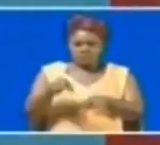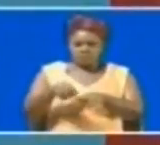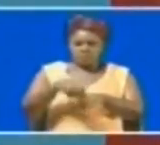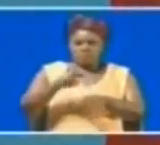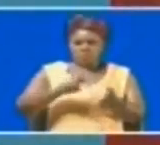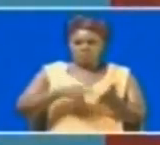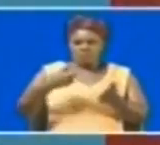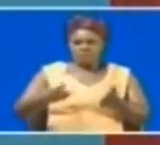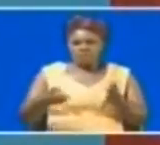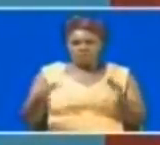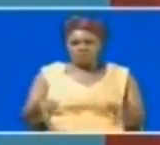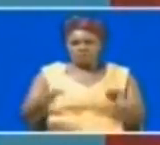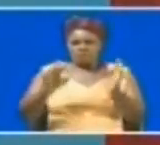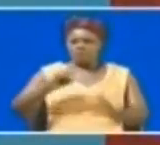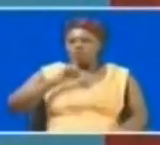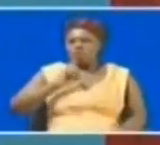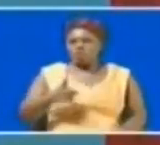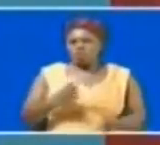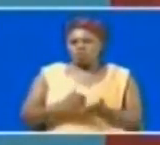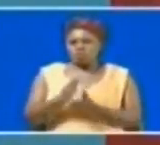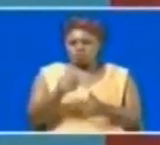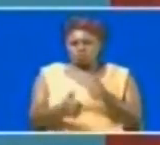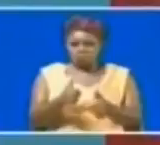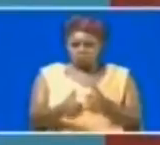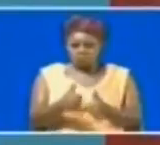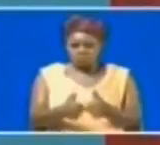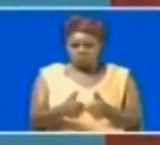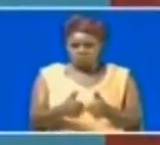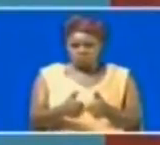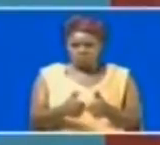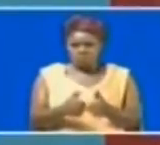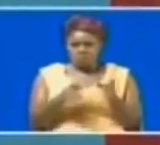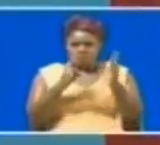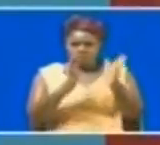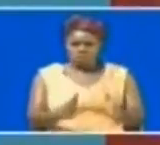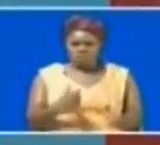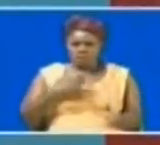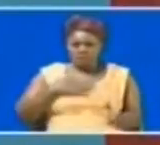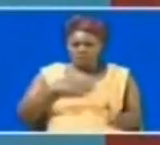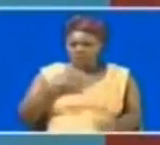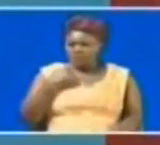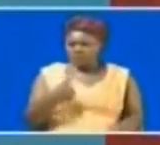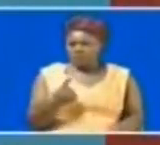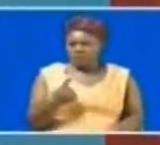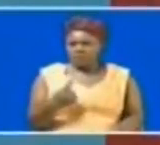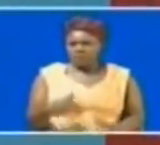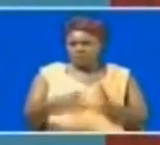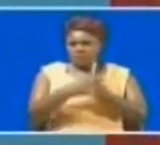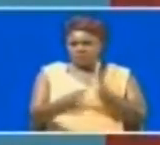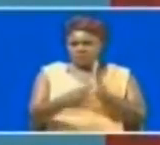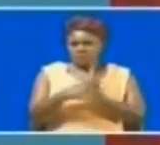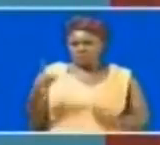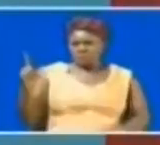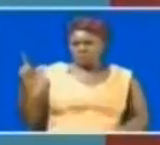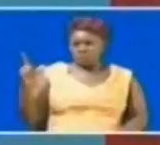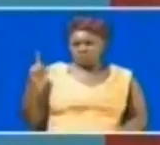failed to formalize the directive which he gave through a text message. And as Rita Tinina now reports, legal experts are faulting